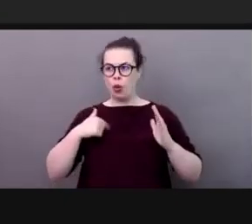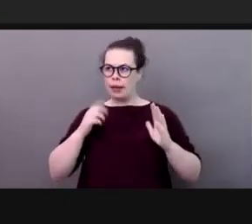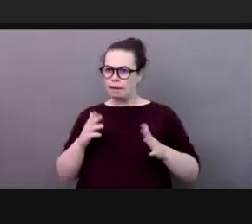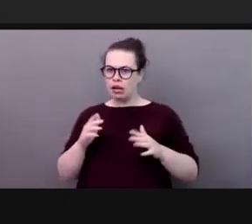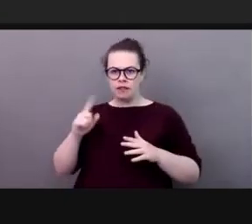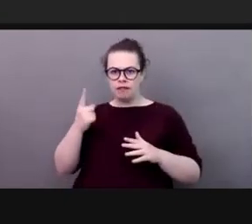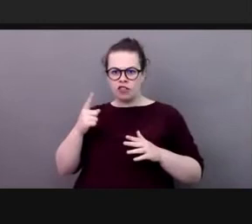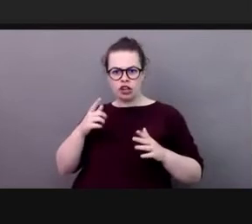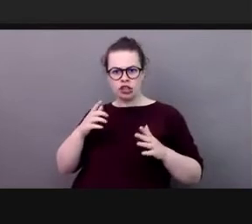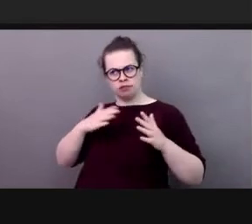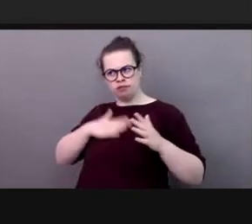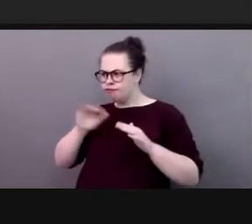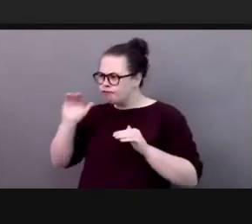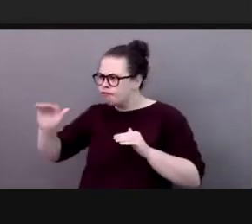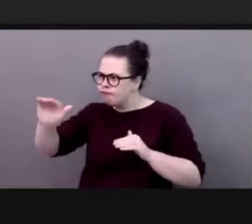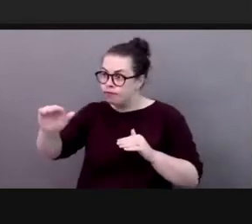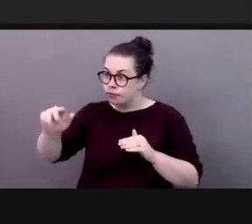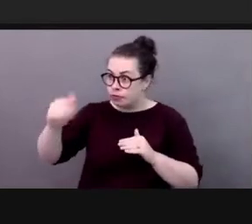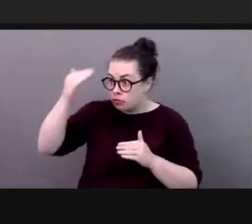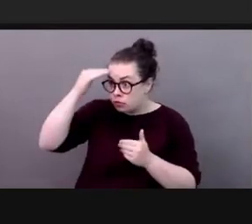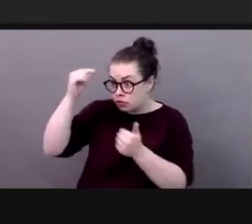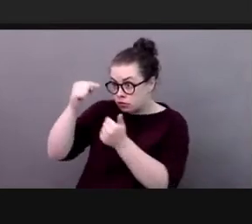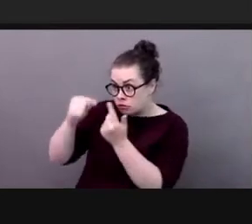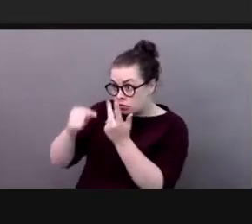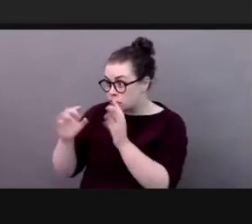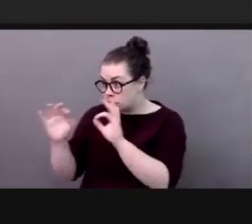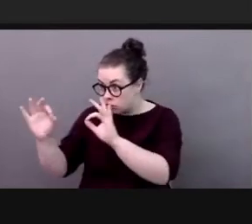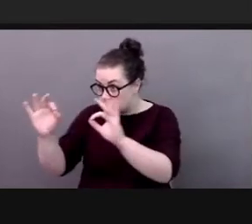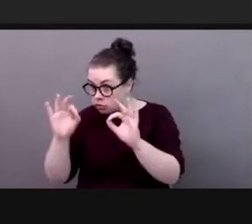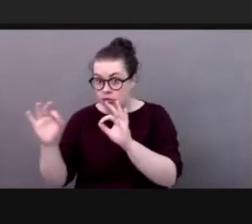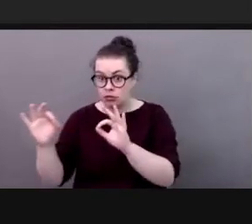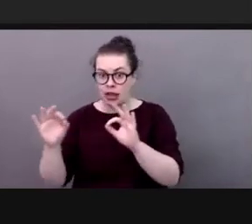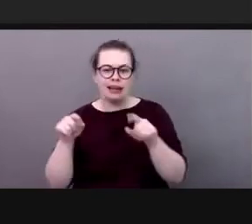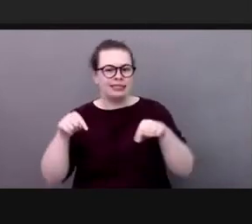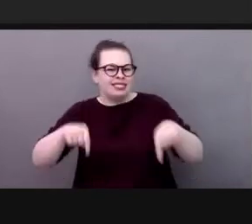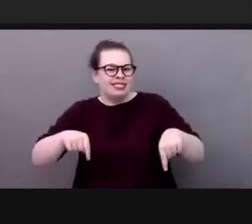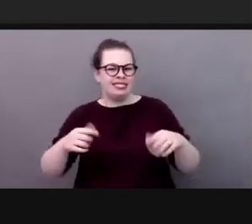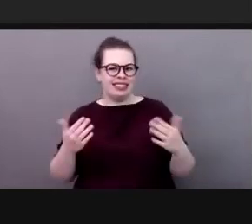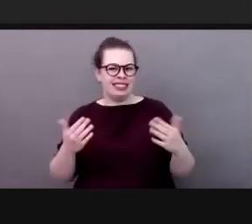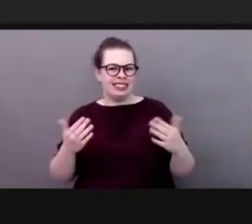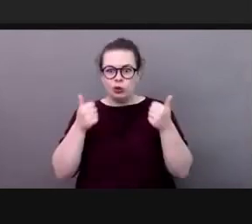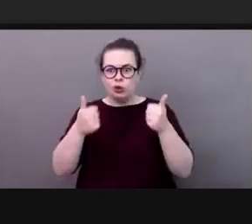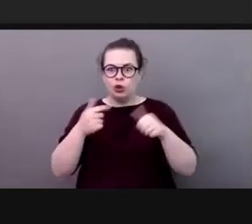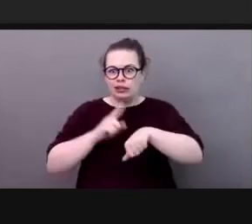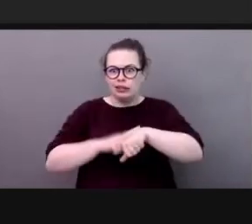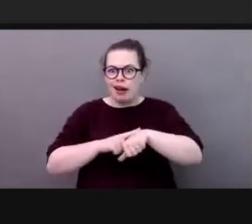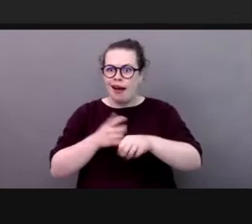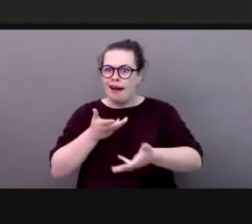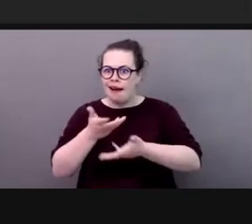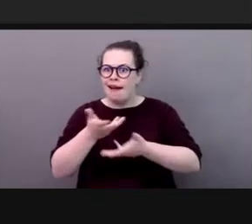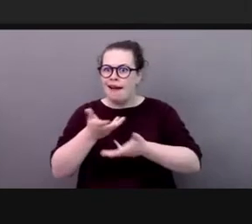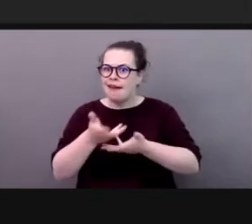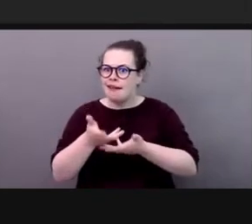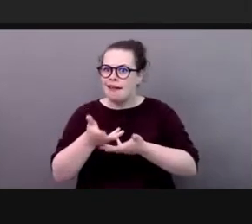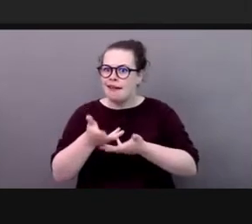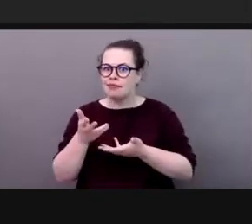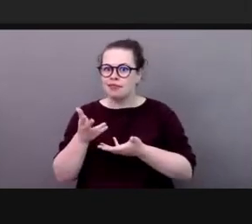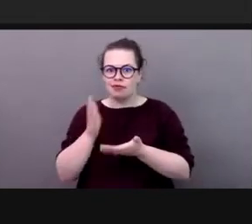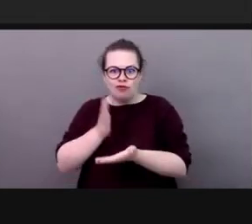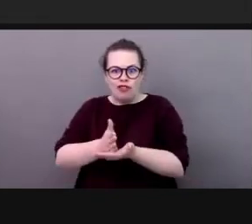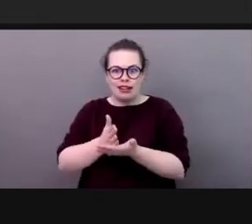and this is we see that this today is a good opportunity, and because we as a conclusion